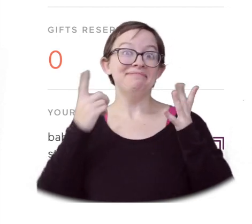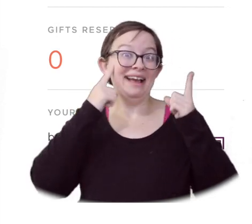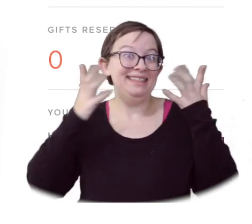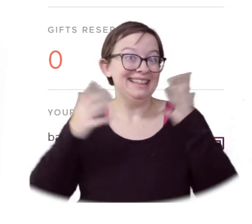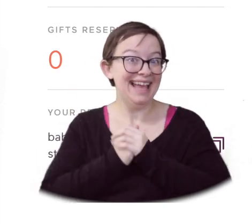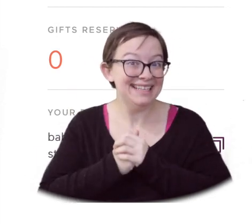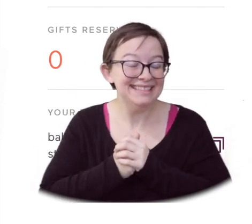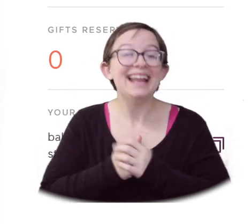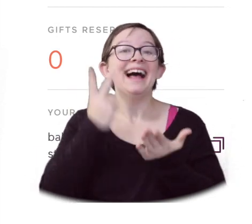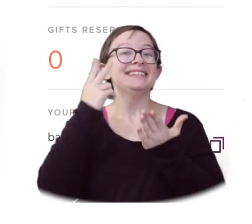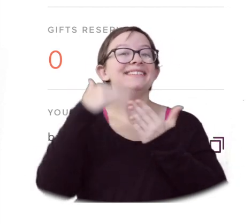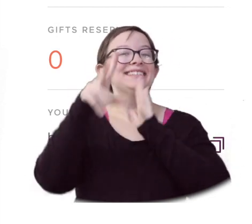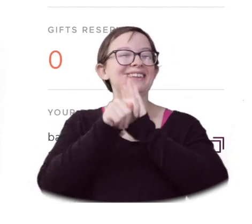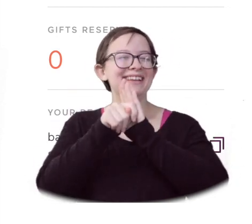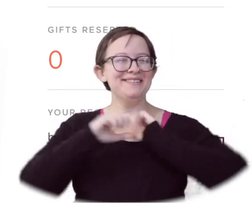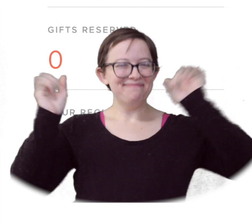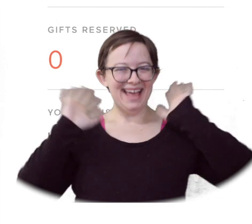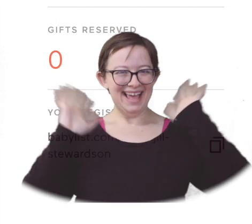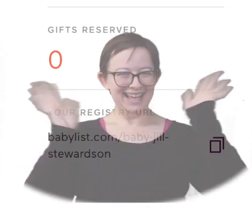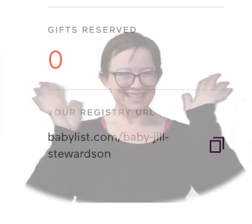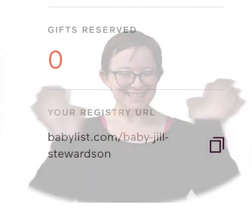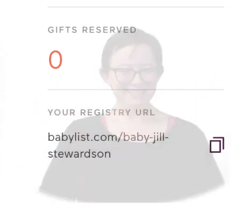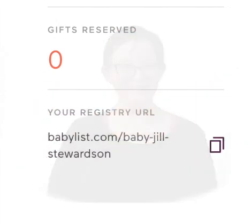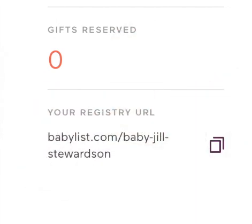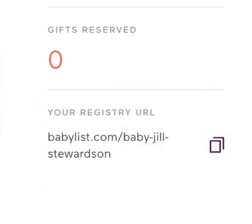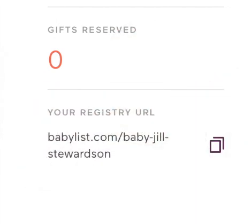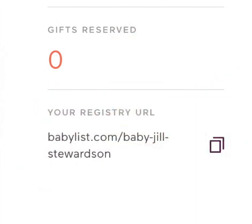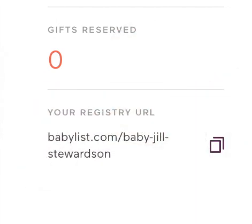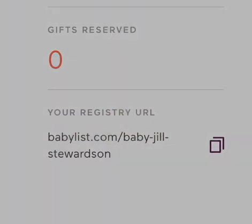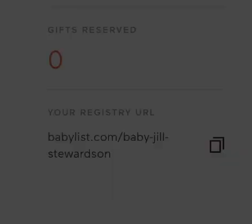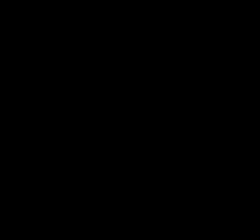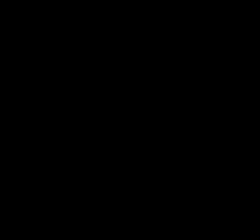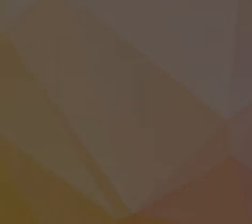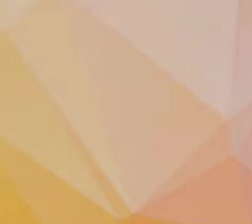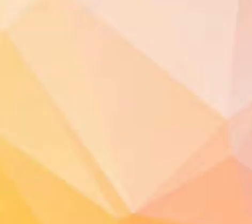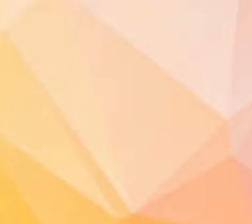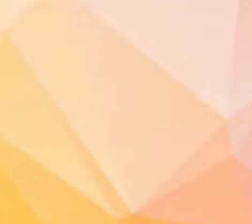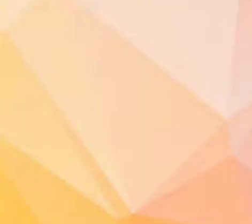And yeah, I think that's about it. So I will see you guys in the next video. Bye, everybody.